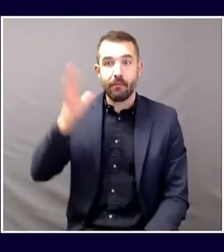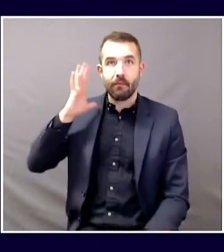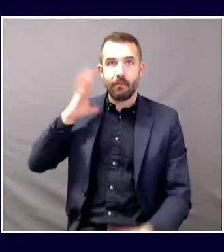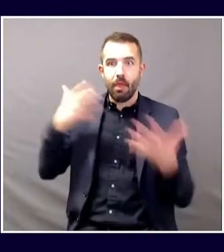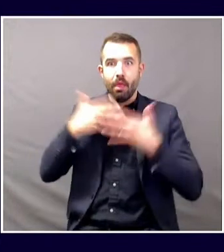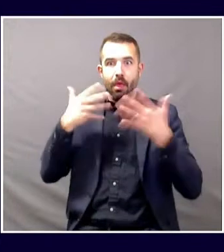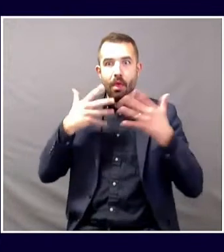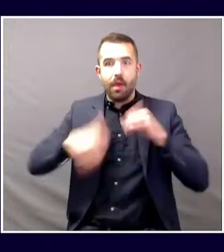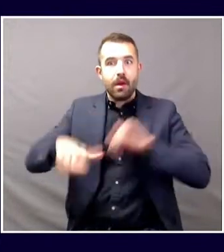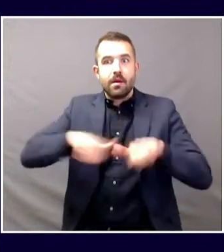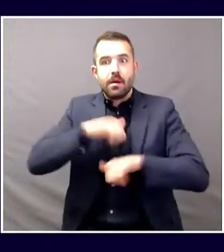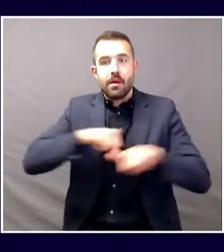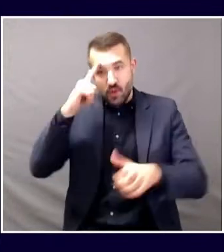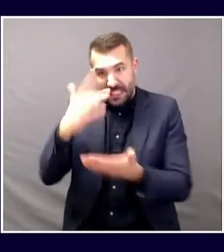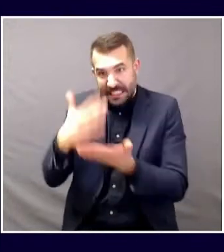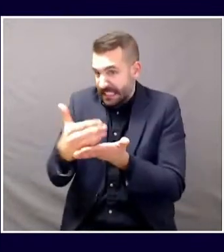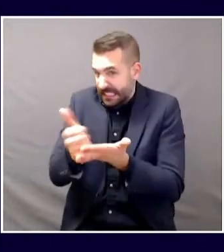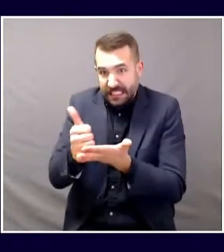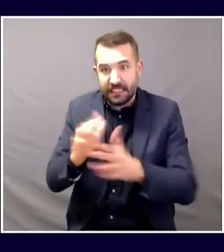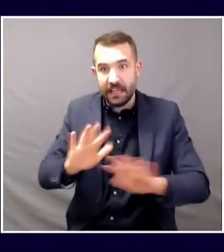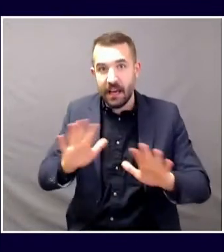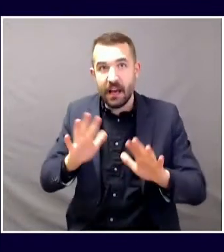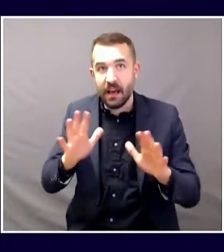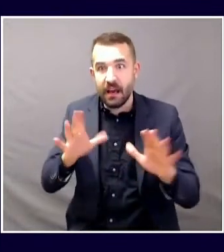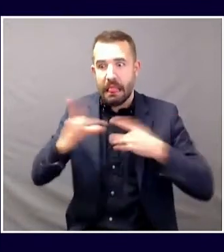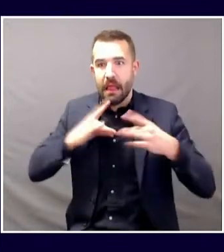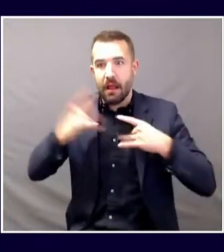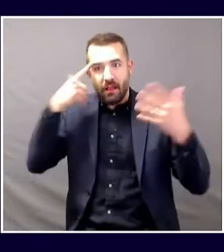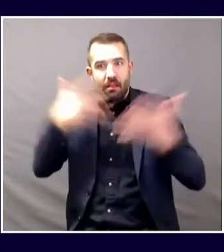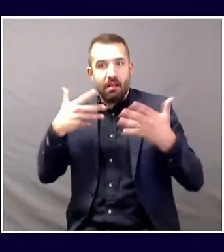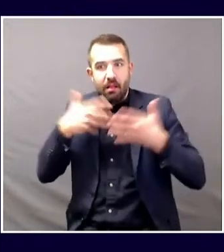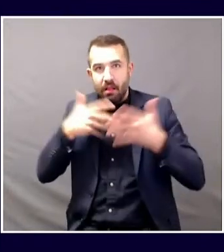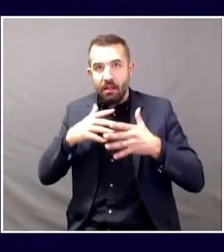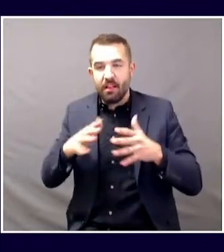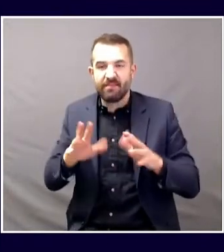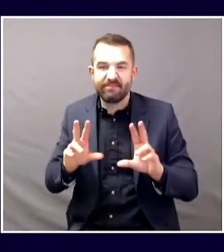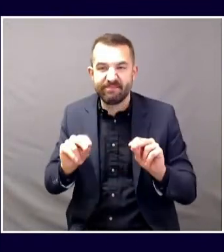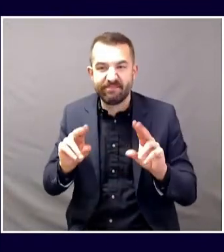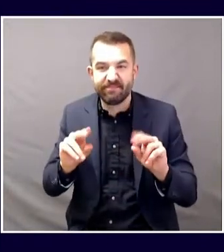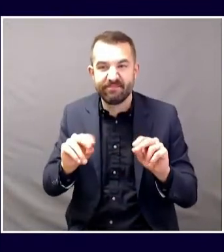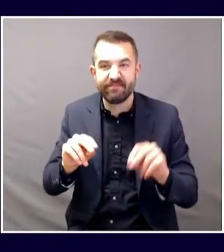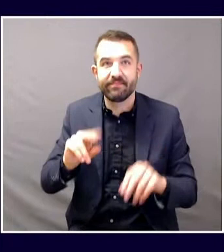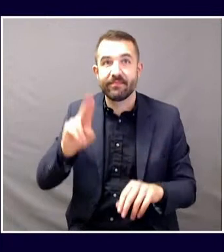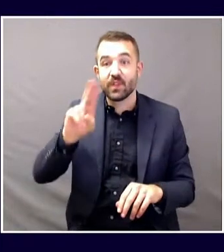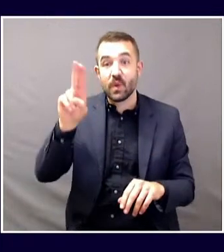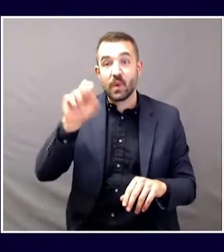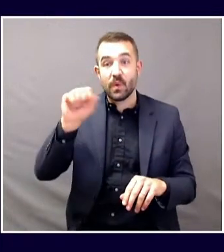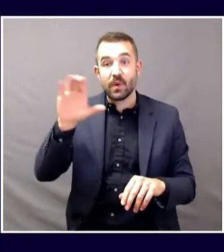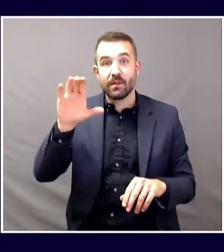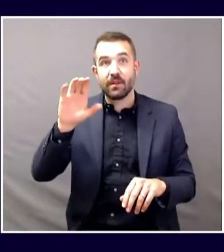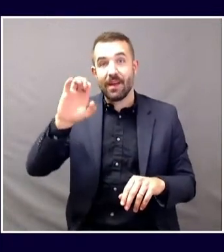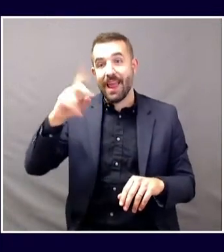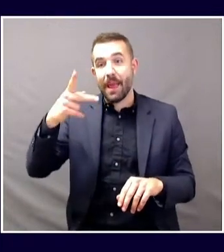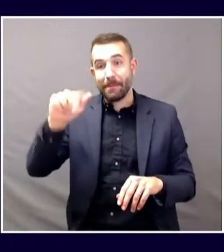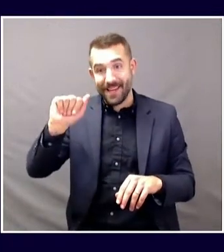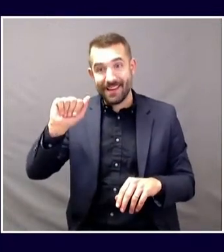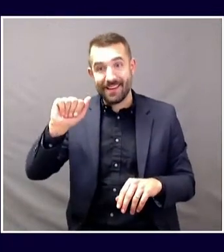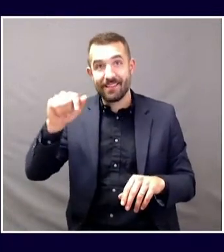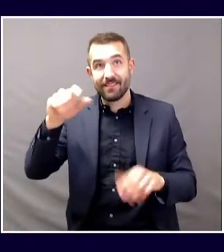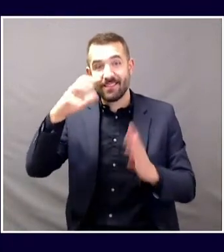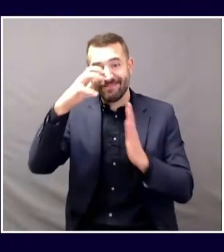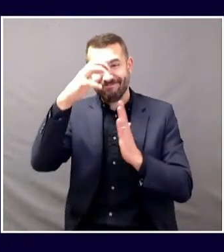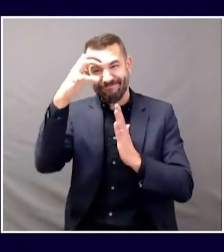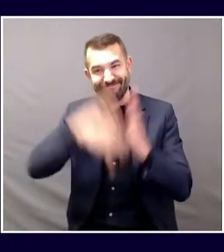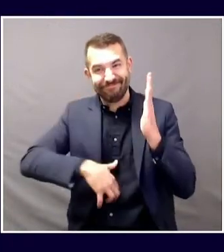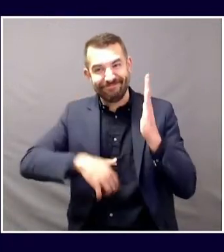solution or a special product. The US EPA on its website has a very long list of everyday household